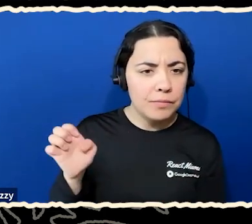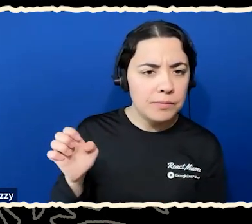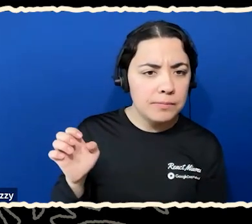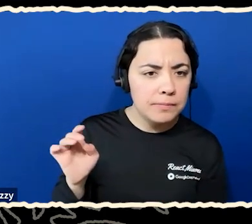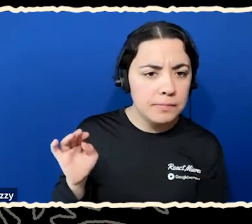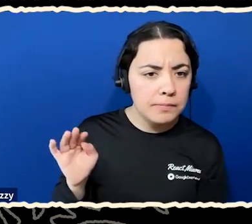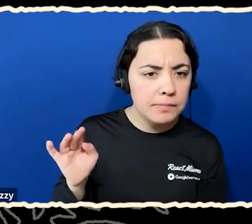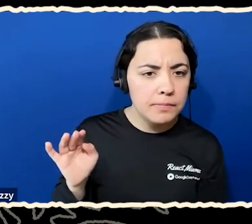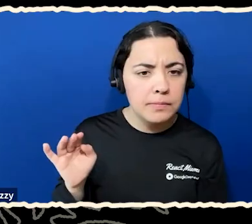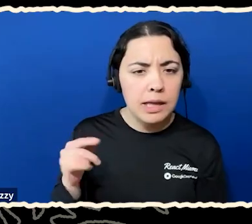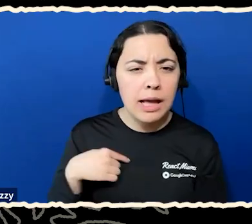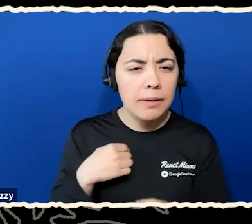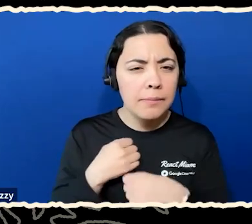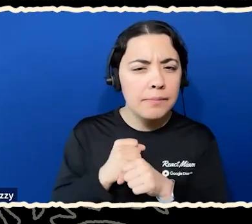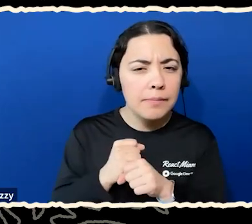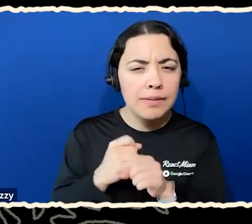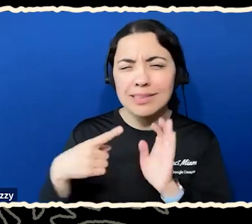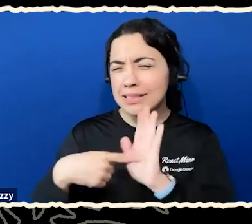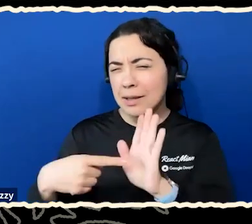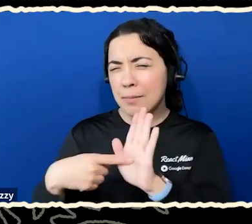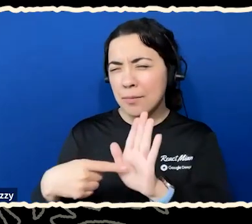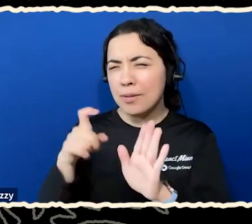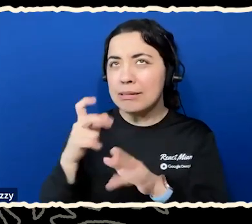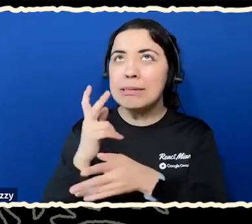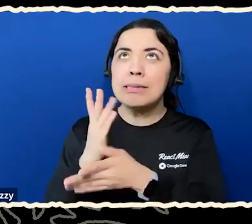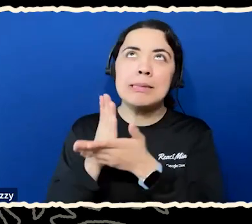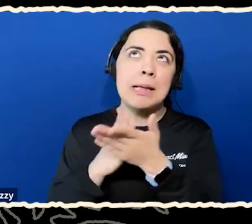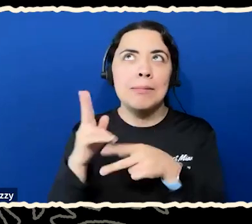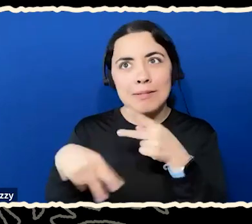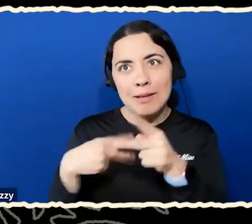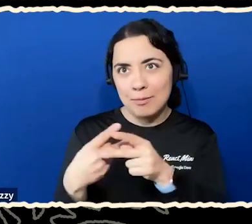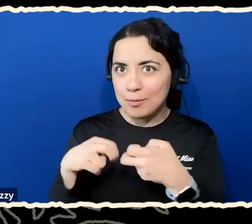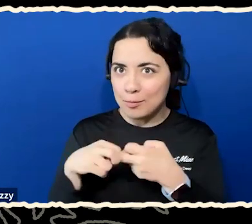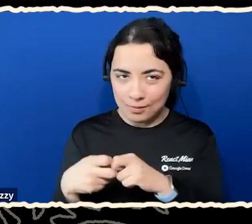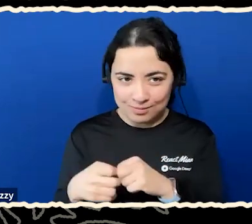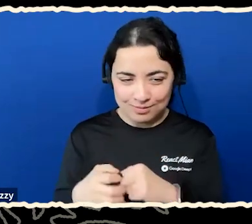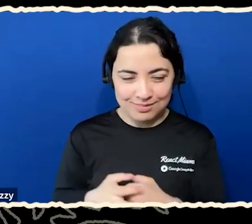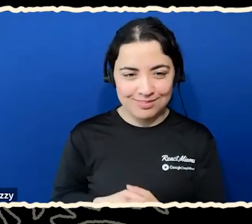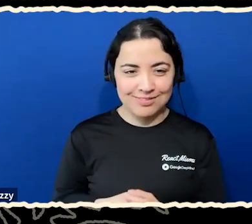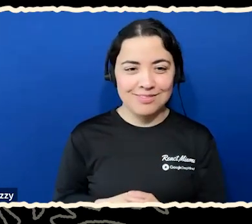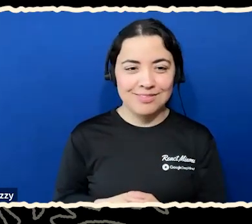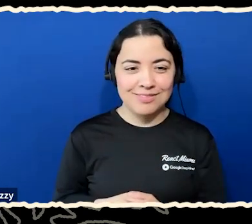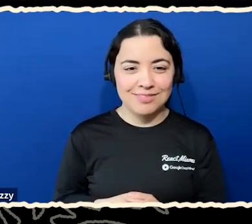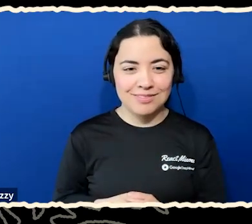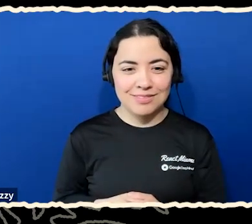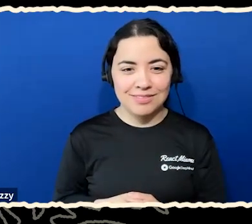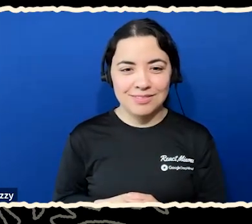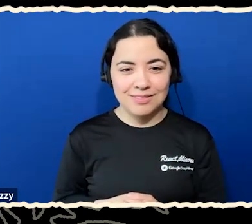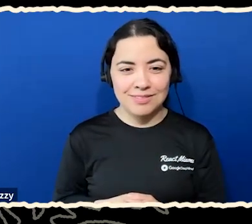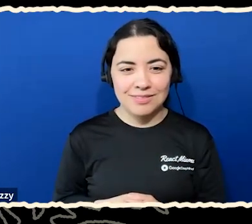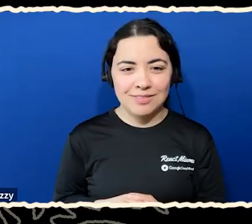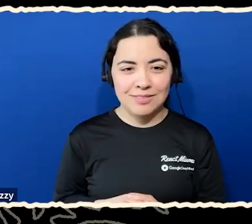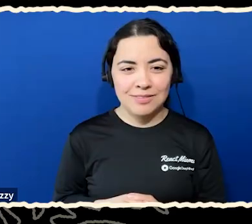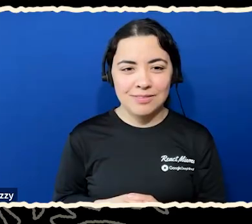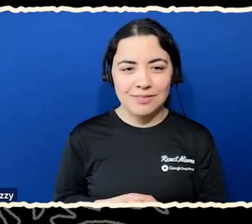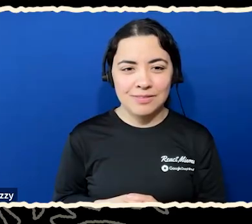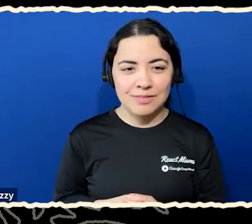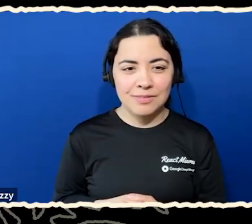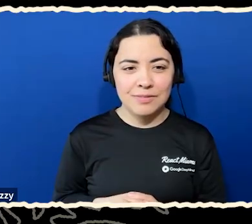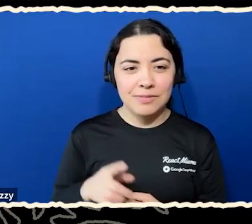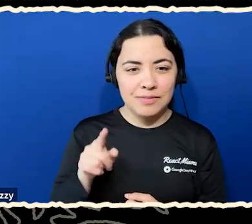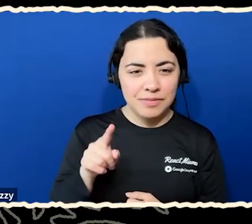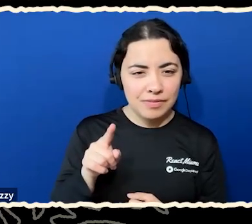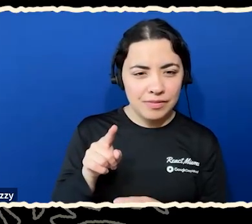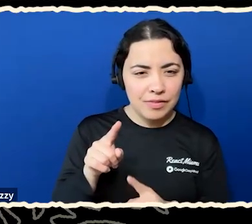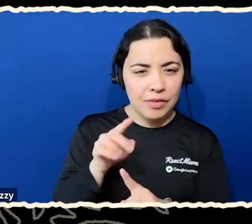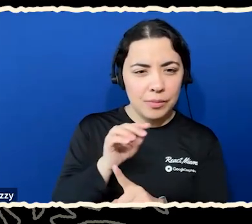I mean, it's a demo, right? We have to have some problems. Upvote, put it back here. We should